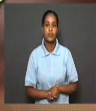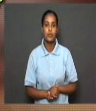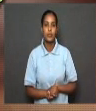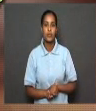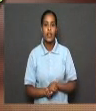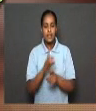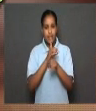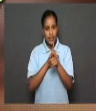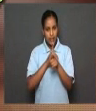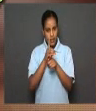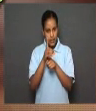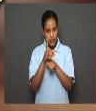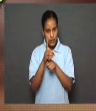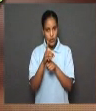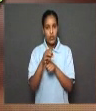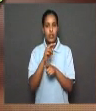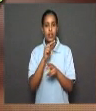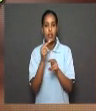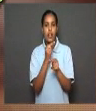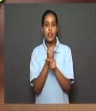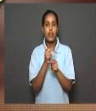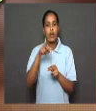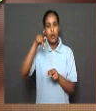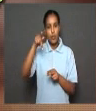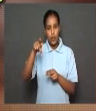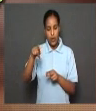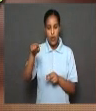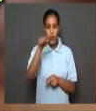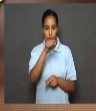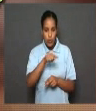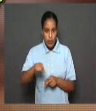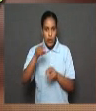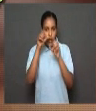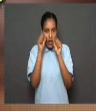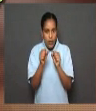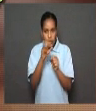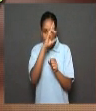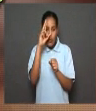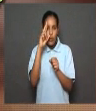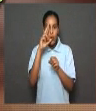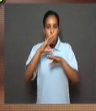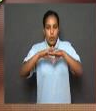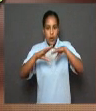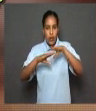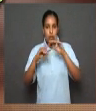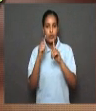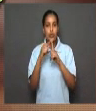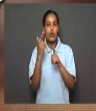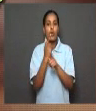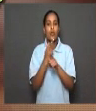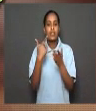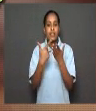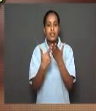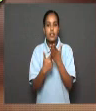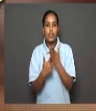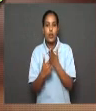The directional nature of the p orbital can cause the overlap to occur in this way